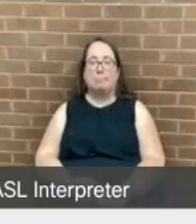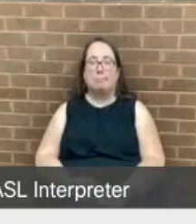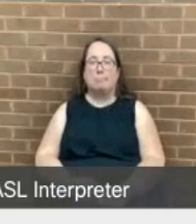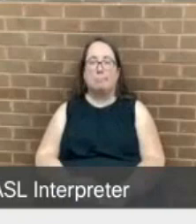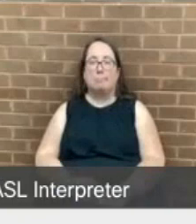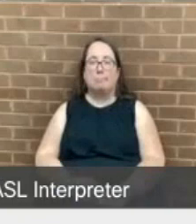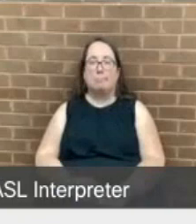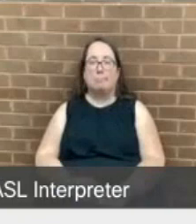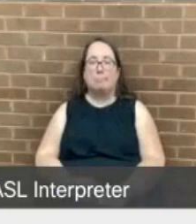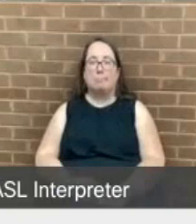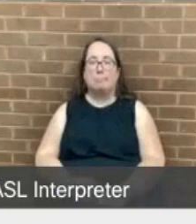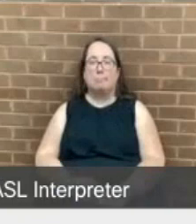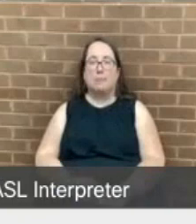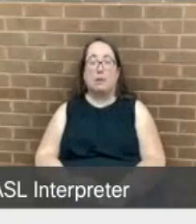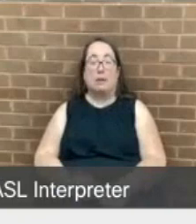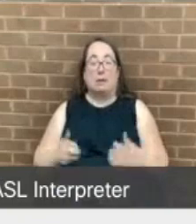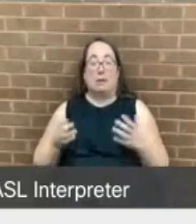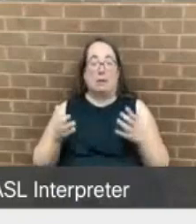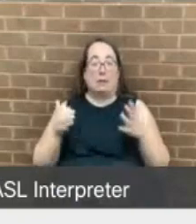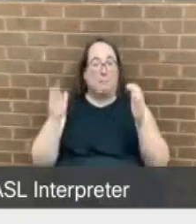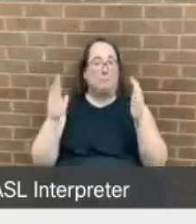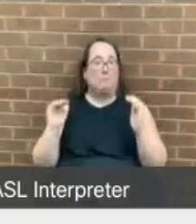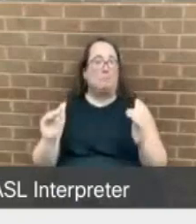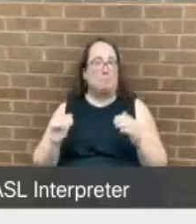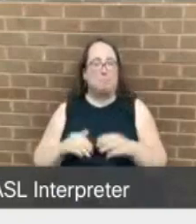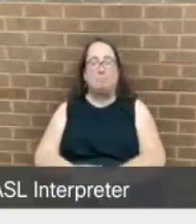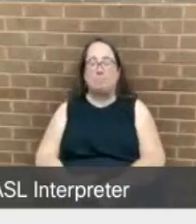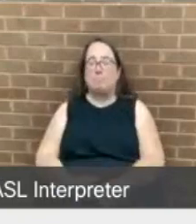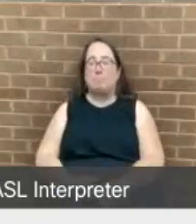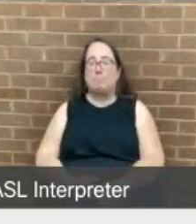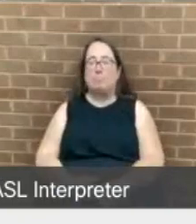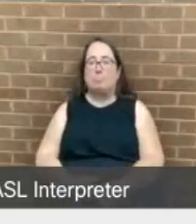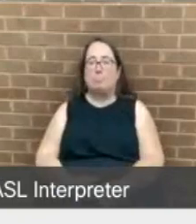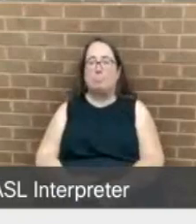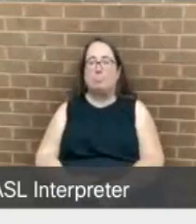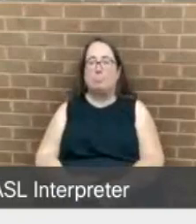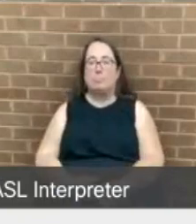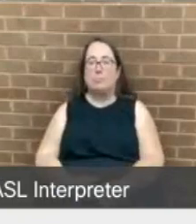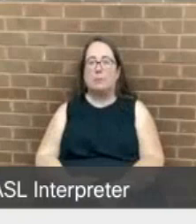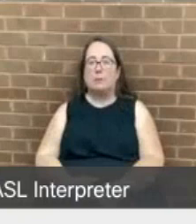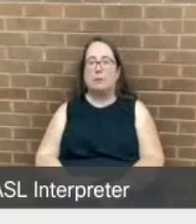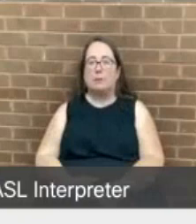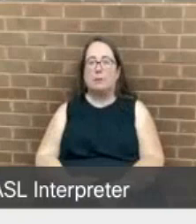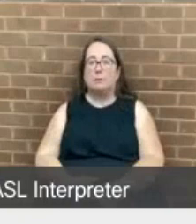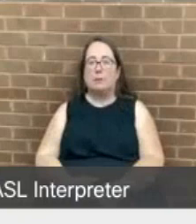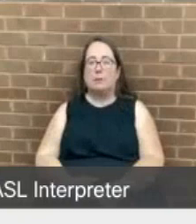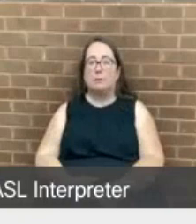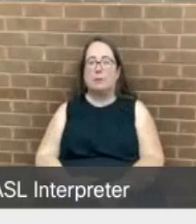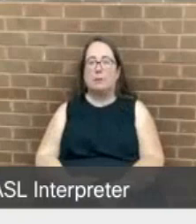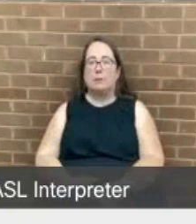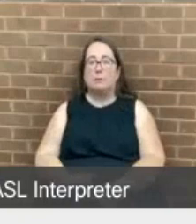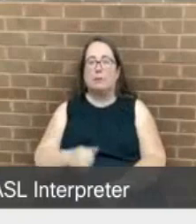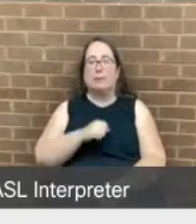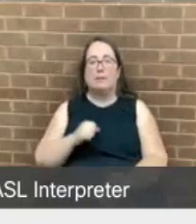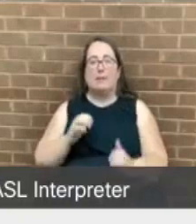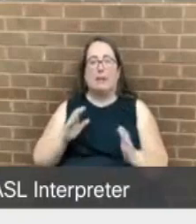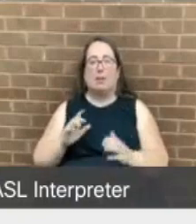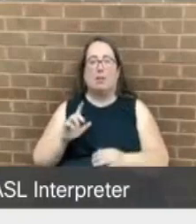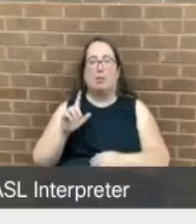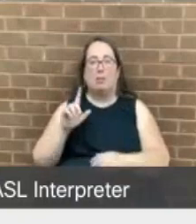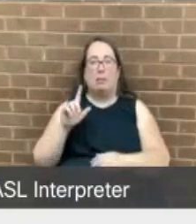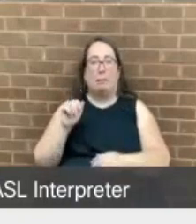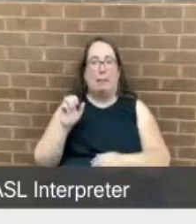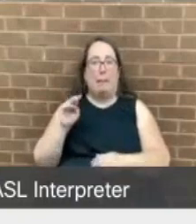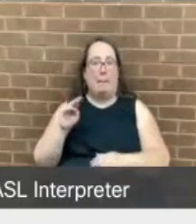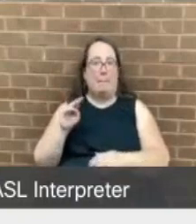That is it for me. You can move on to some of the other. Okay. I did note that we do have Senator Lamb on the line. He was able